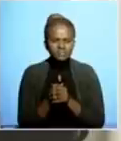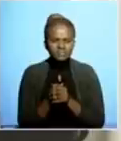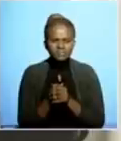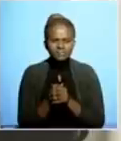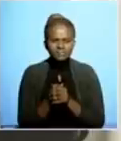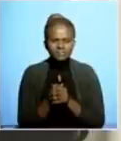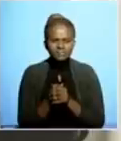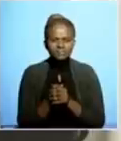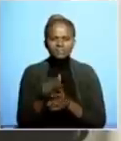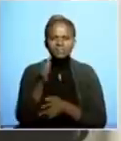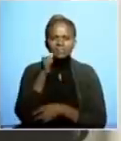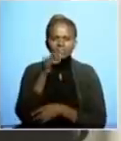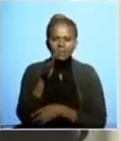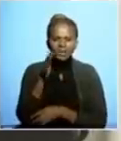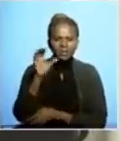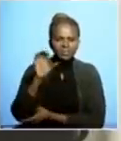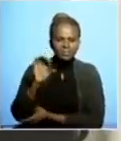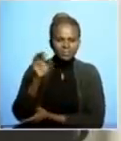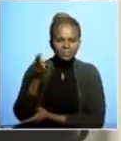Madam Chirwa,